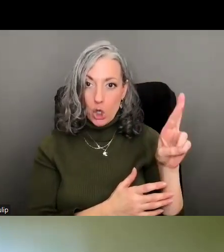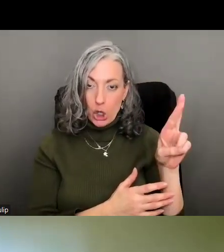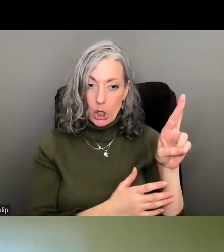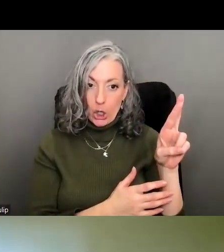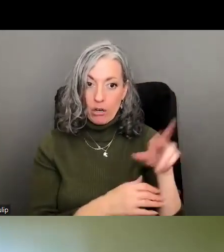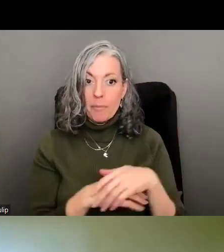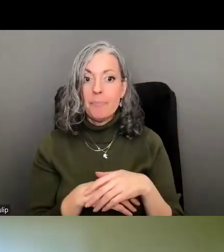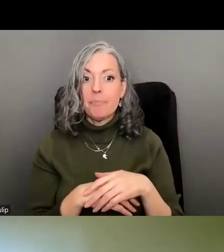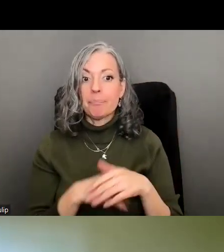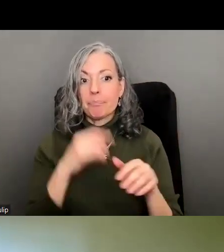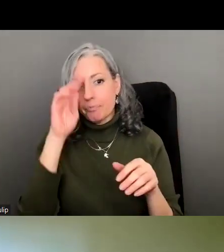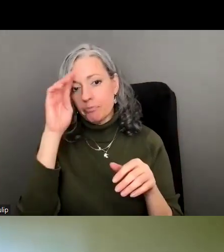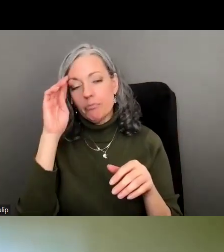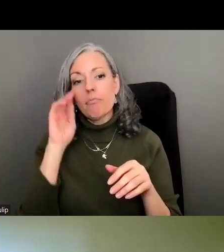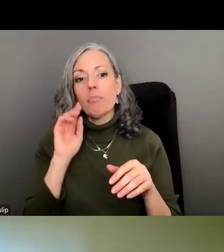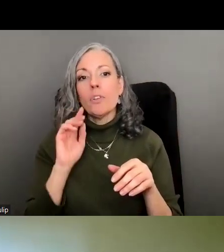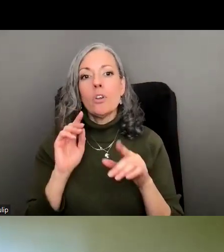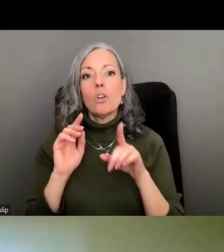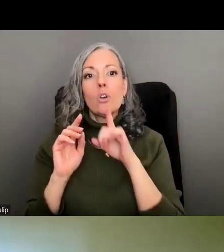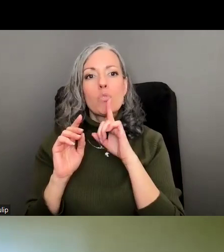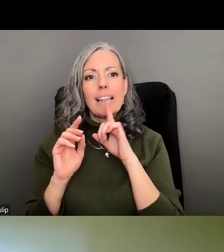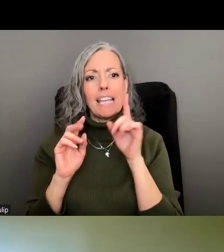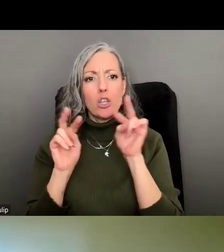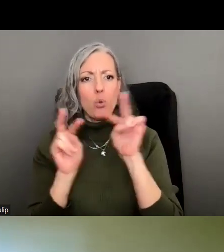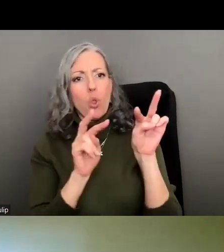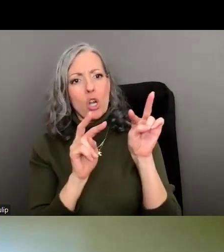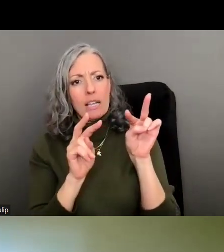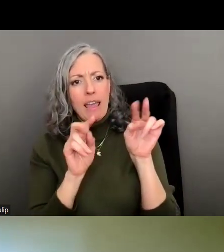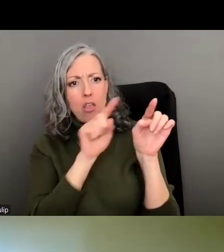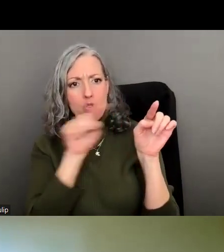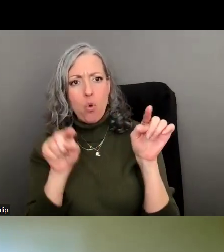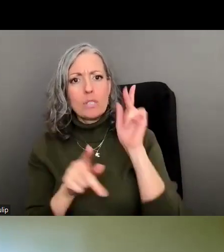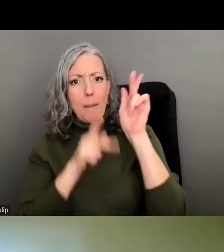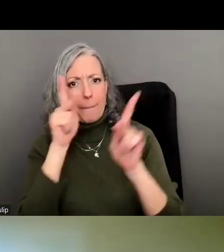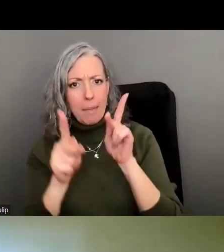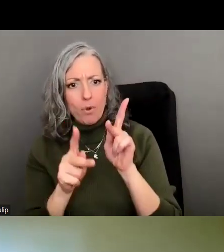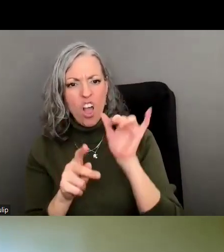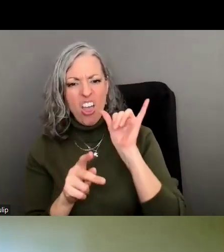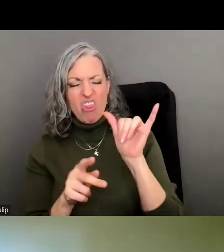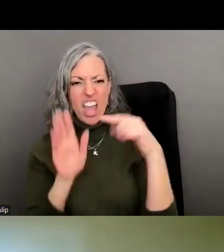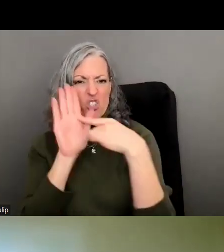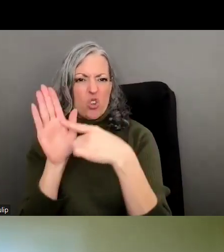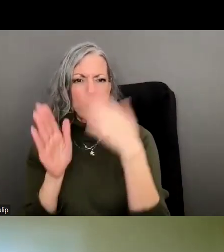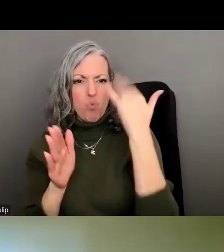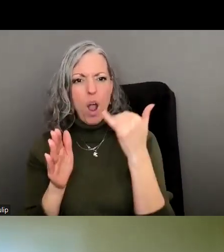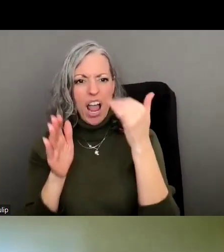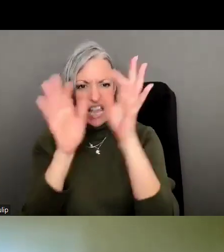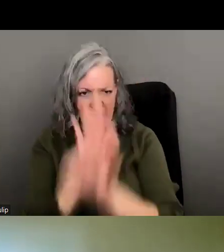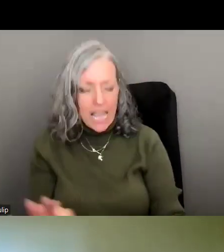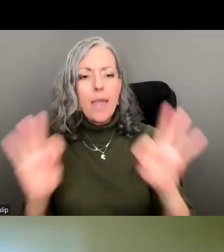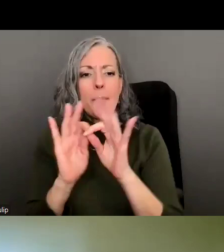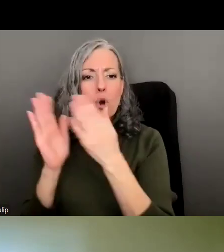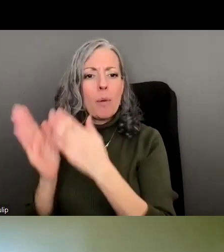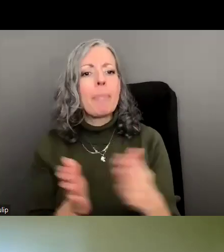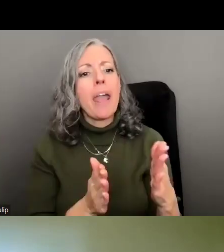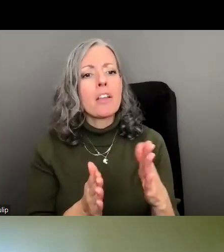the webinar around the pictures of these people and underscore why the plan is so important. And if fully funded and